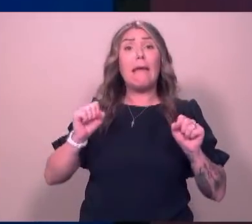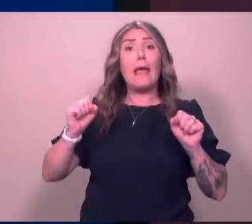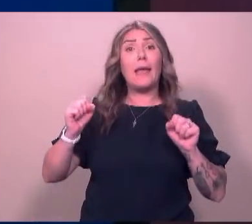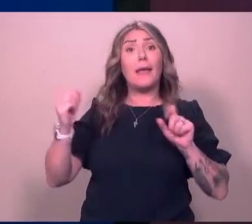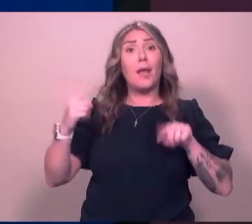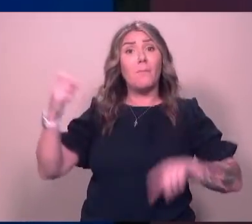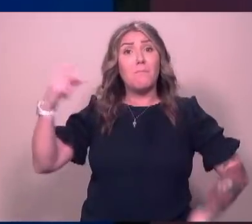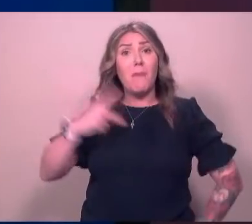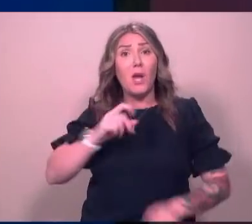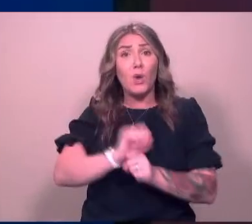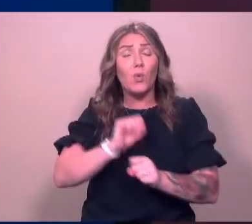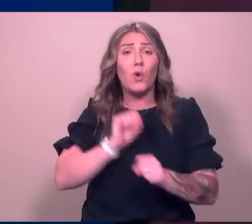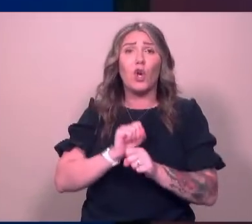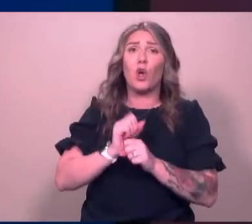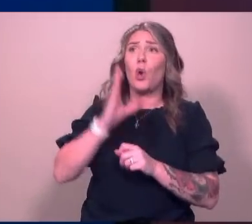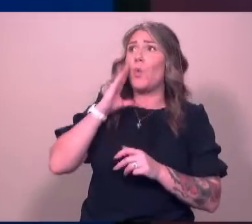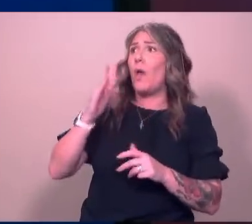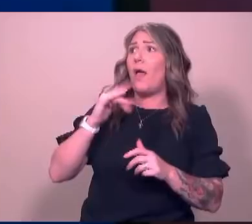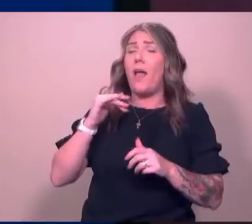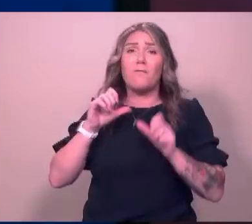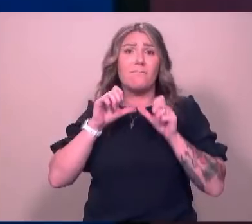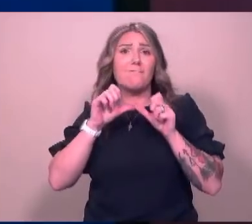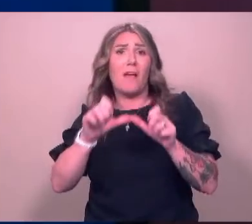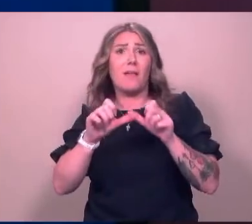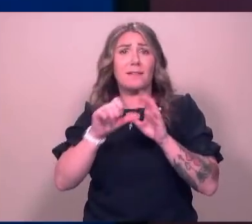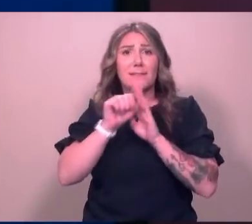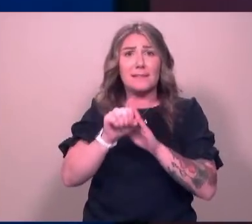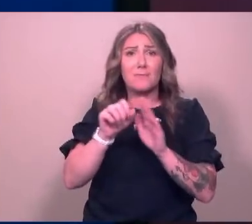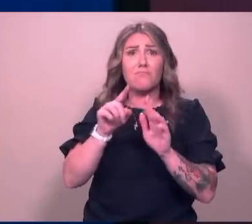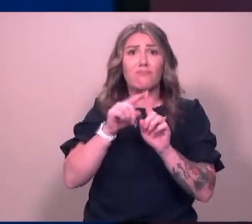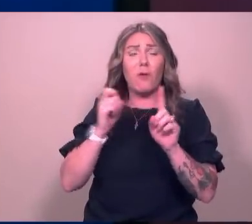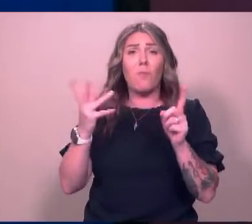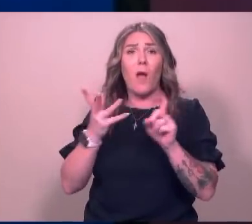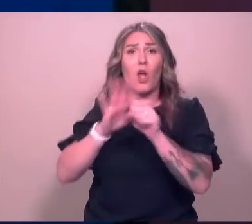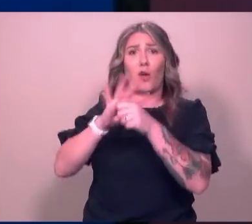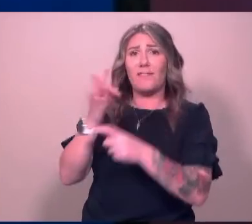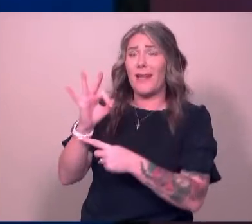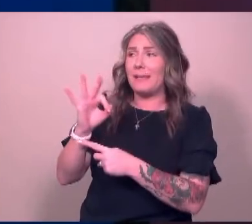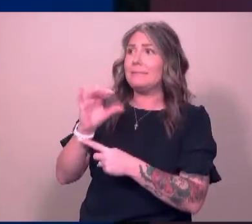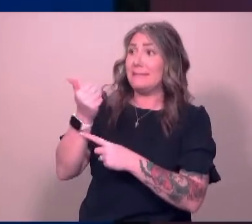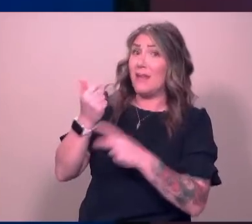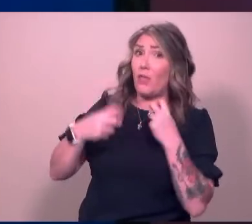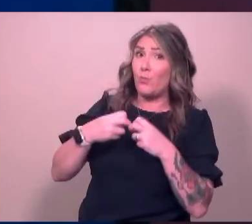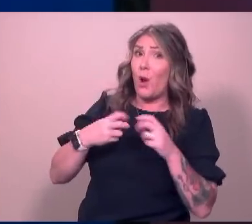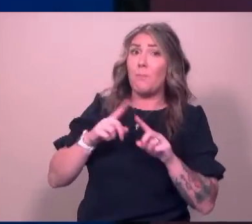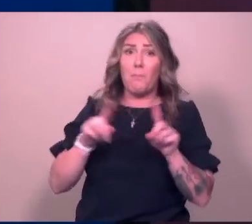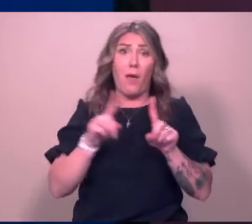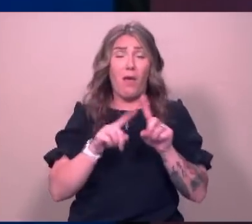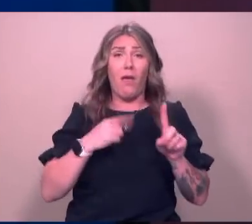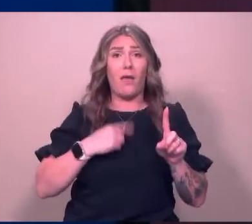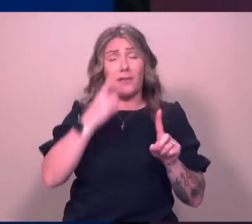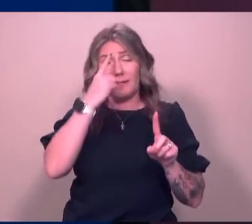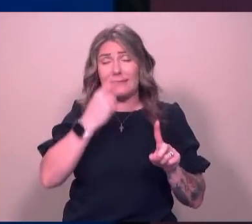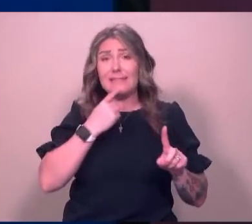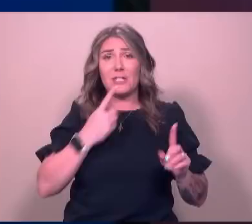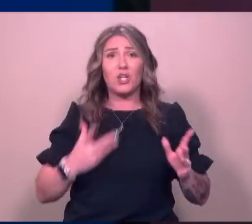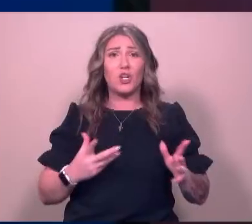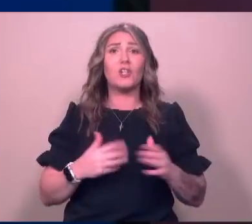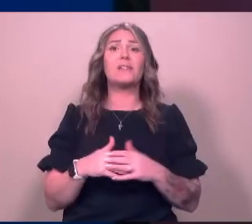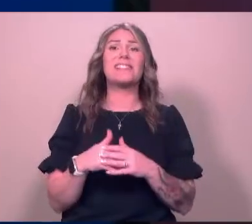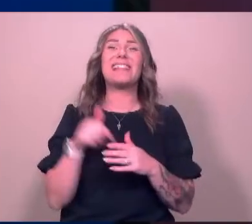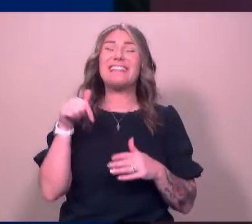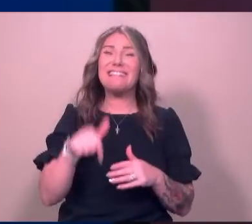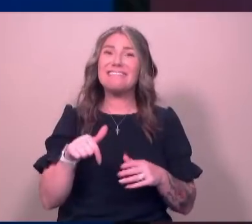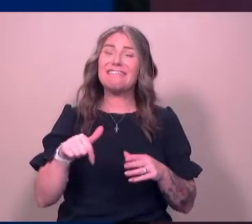work? Are they going to have long haul syndrome from COVID-19, which is another problem, Hawkeye? So I think we are seriously, this is a